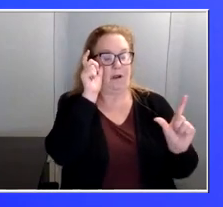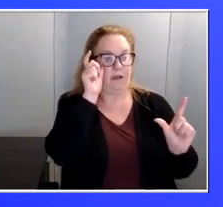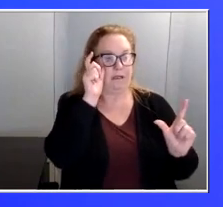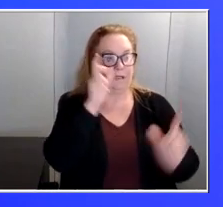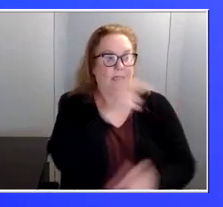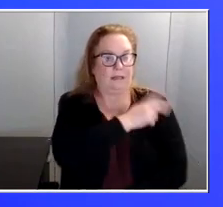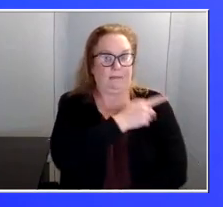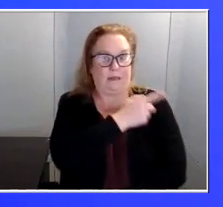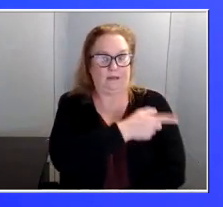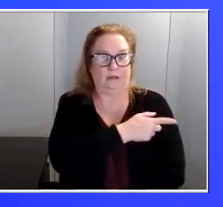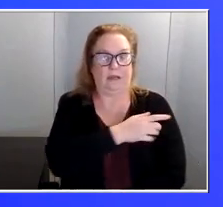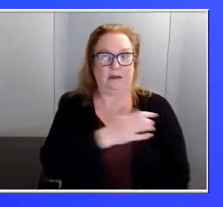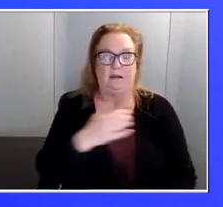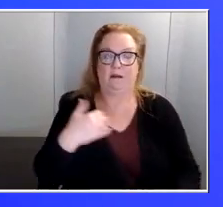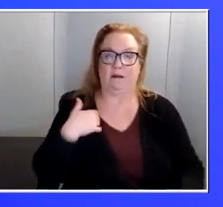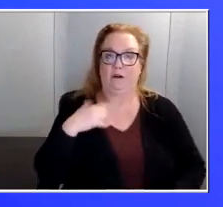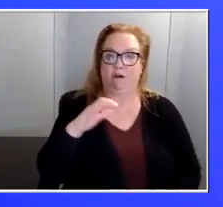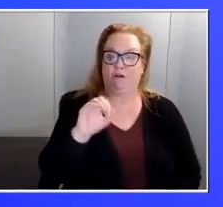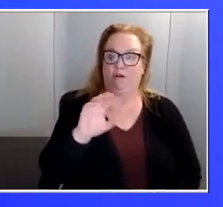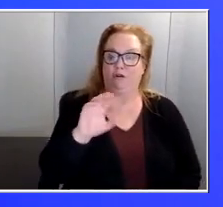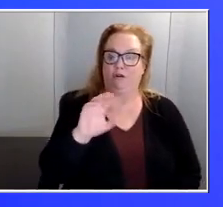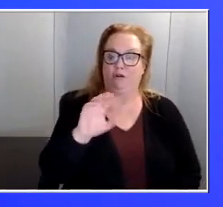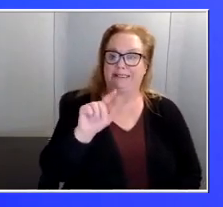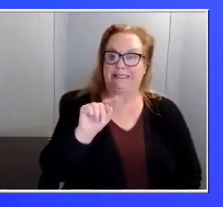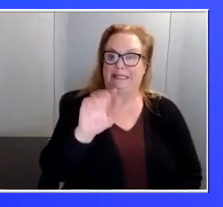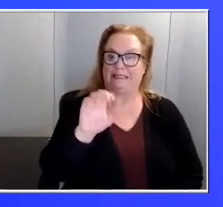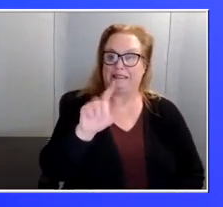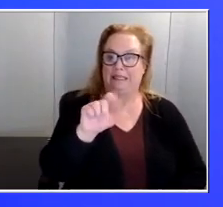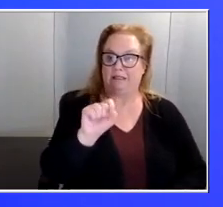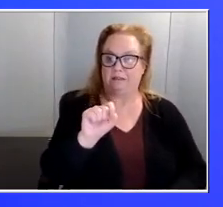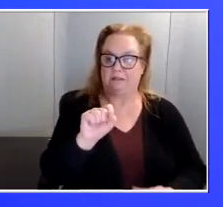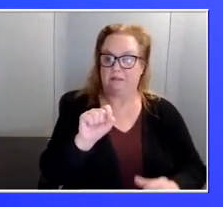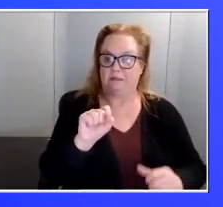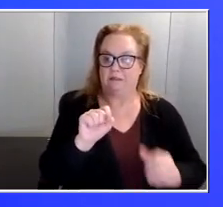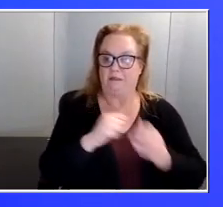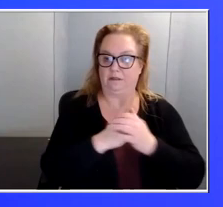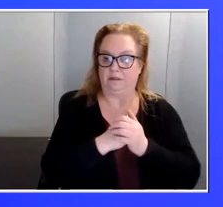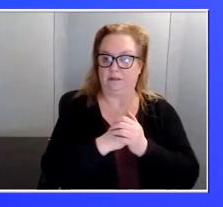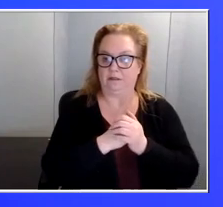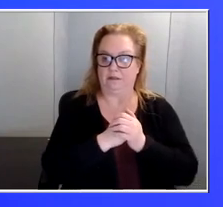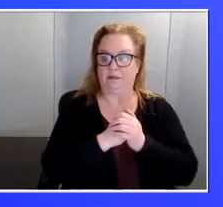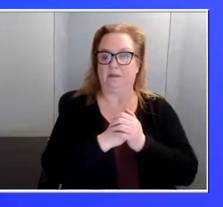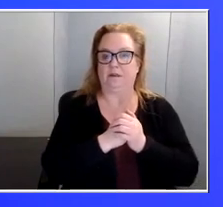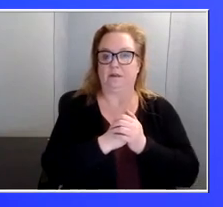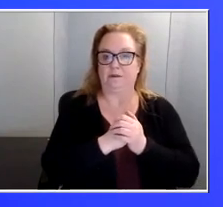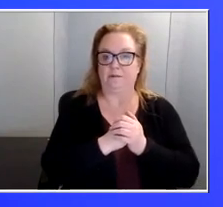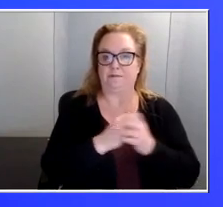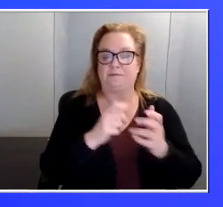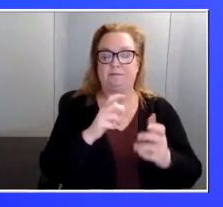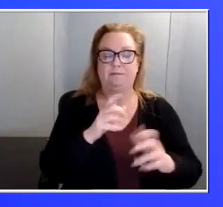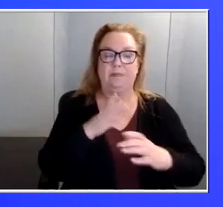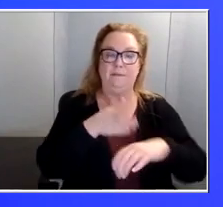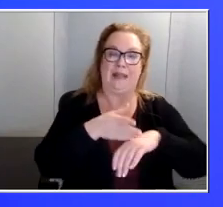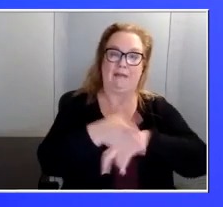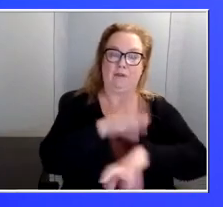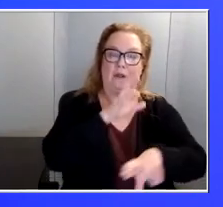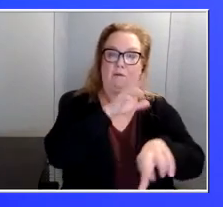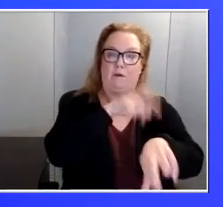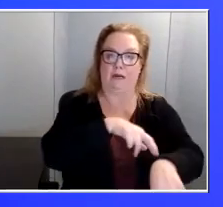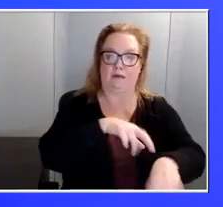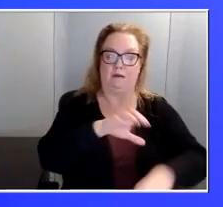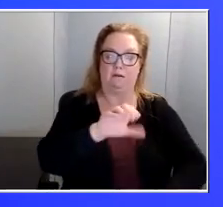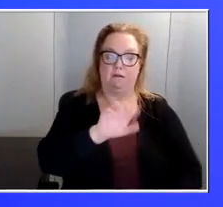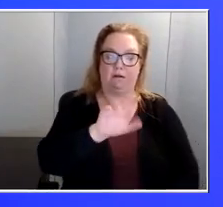prior CAR T cell, and we didn't have any good data about how this type of treatment will react after patients relapse on CAR T cell.